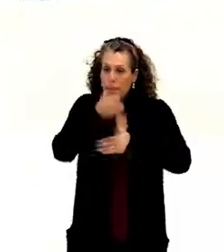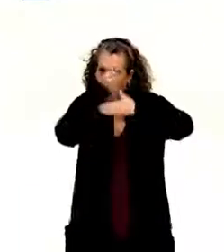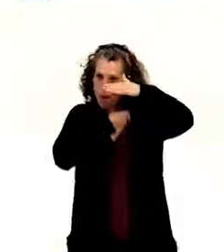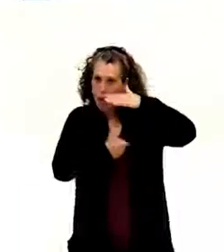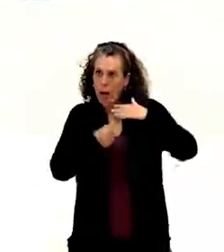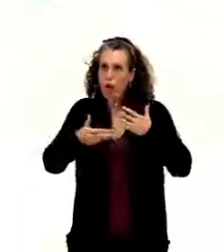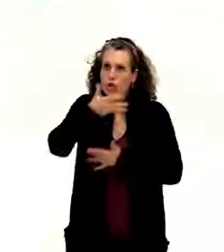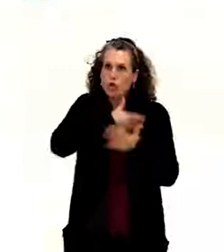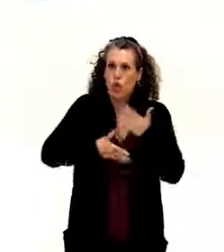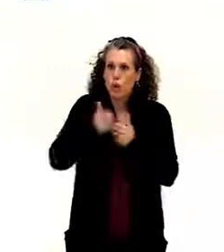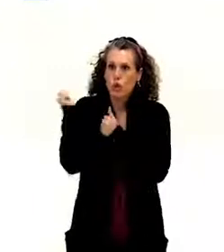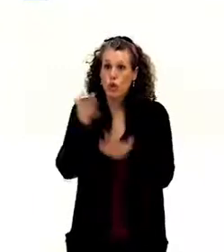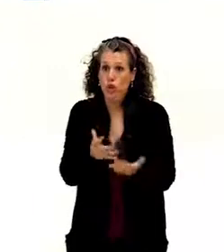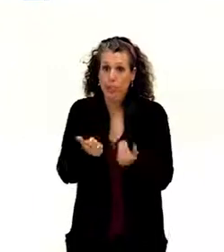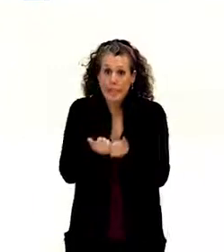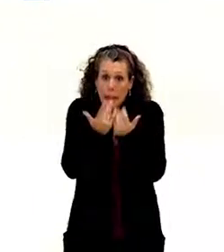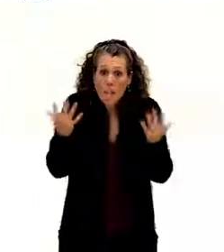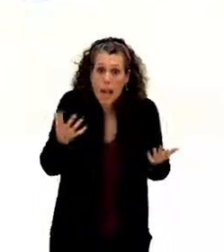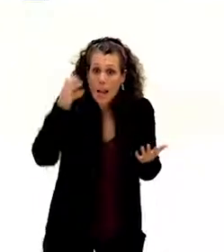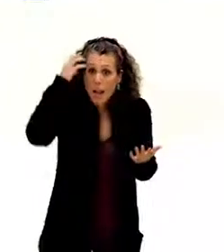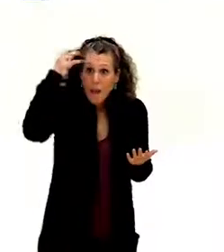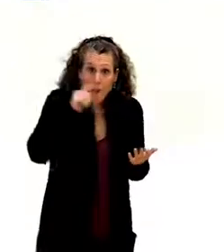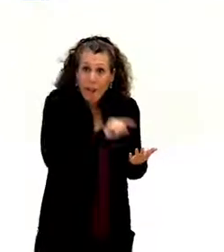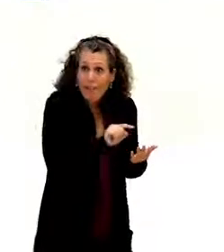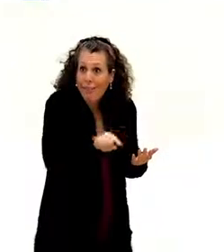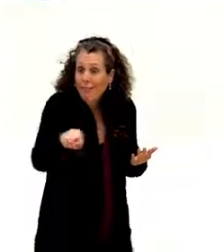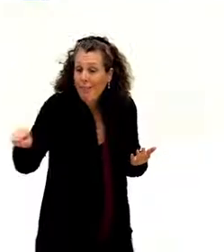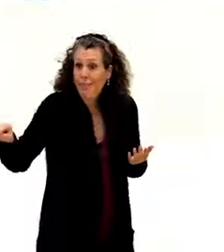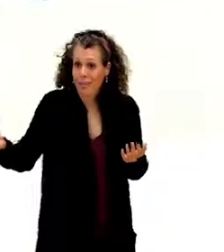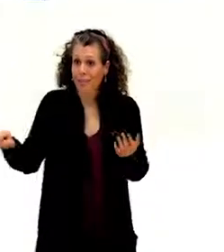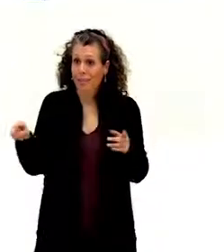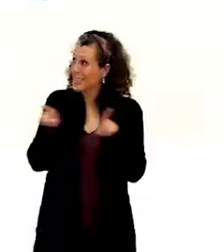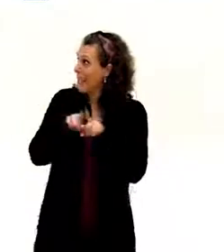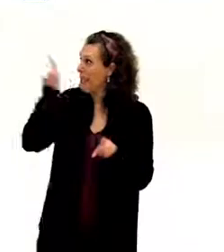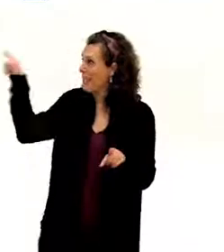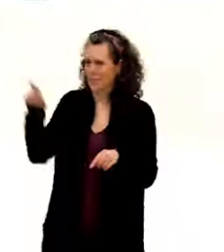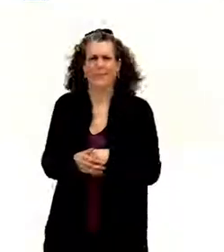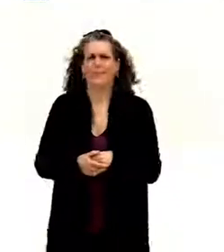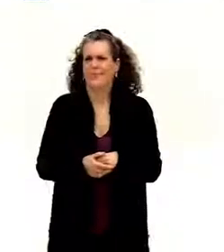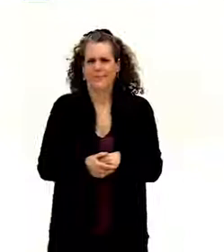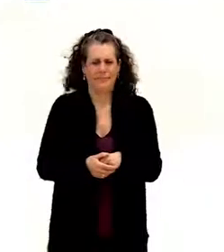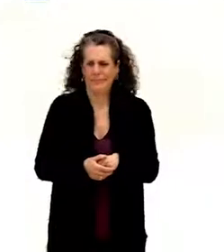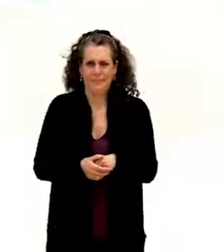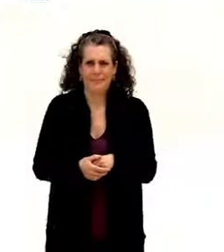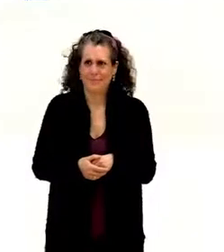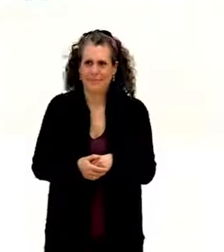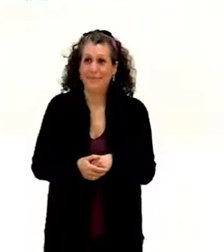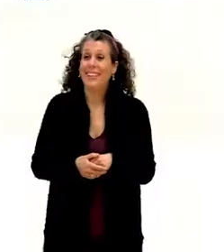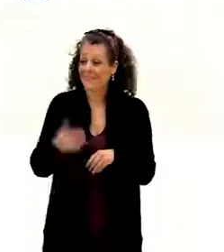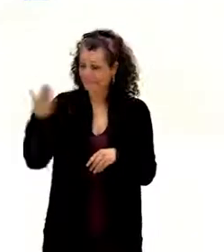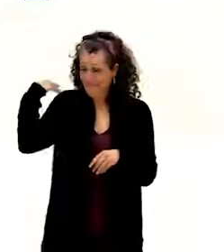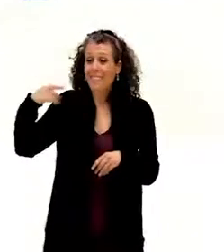many states do you know that take advantage of that? Very few, if none. We tried a couple of